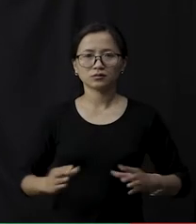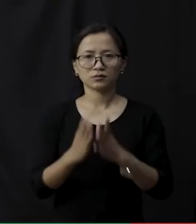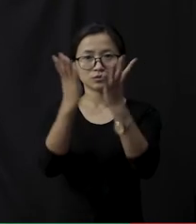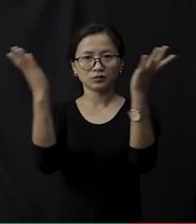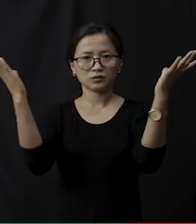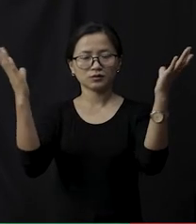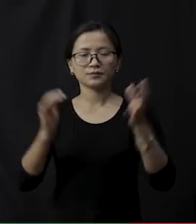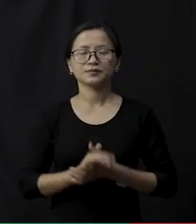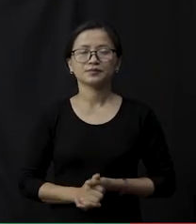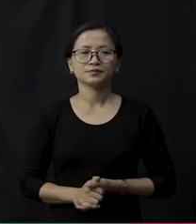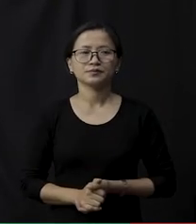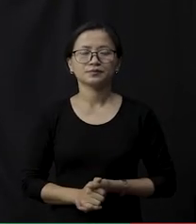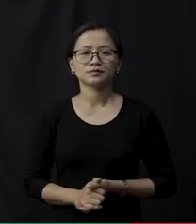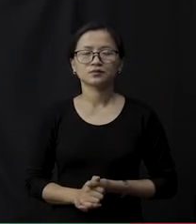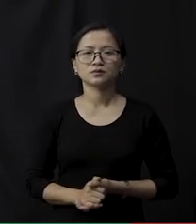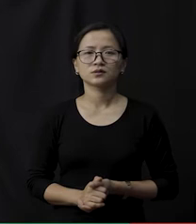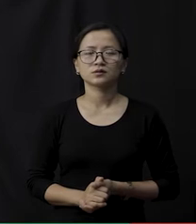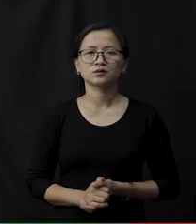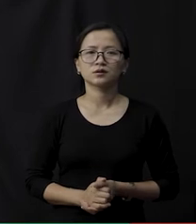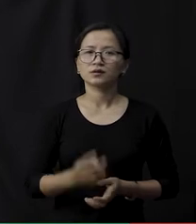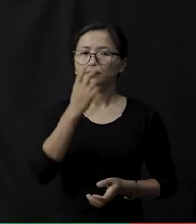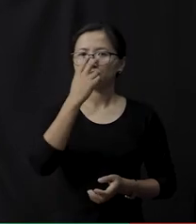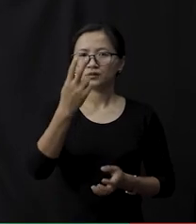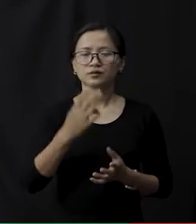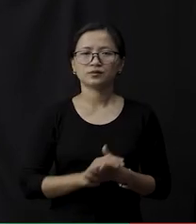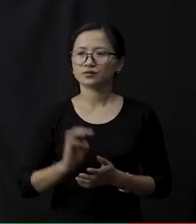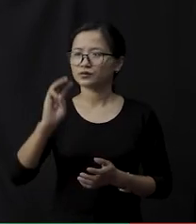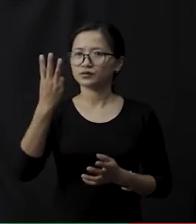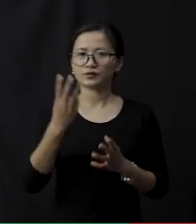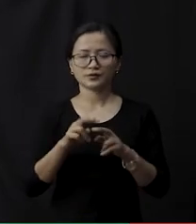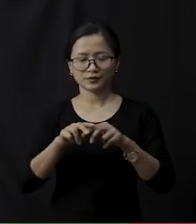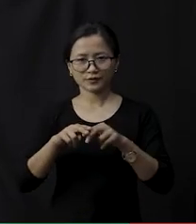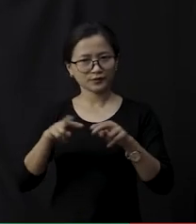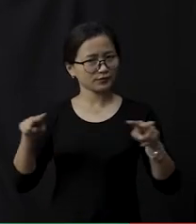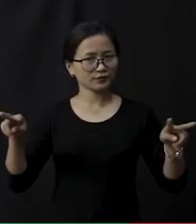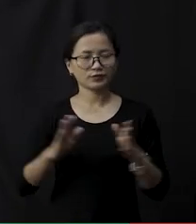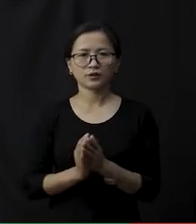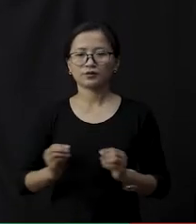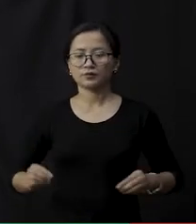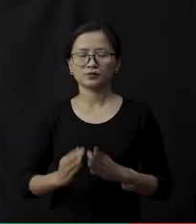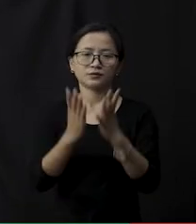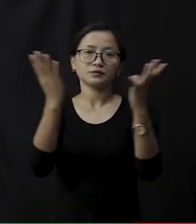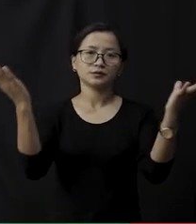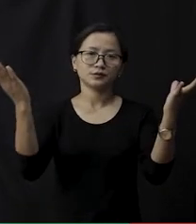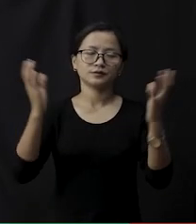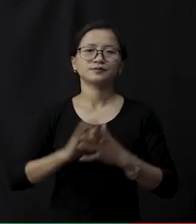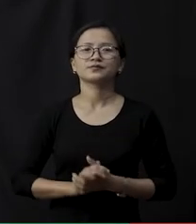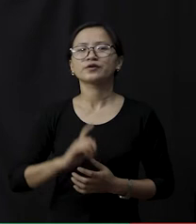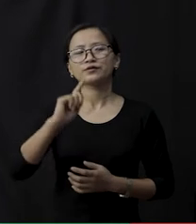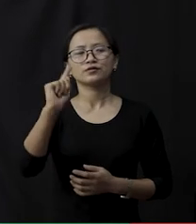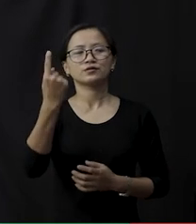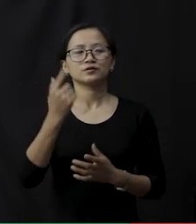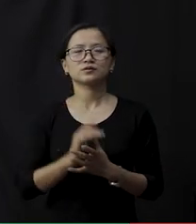here, trees, right? So students, from here we can see three different trees. right? The